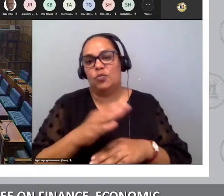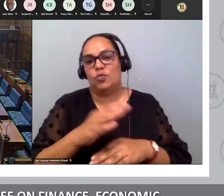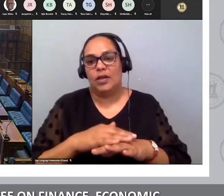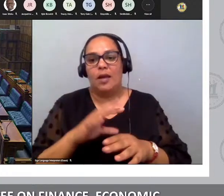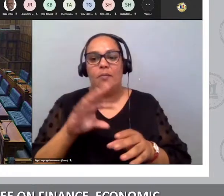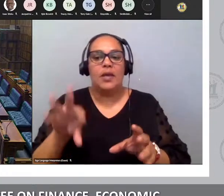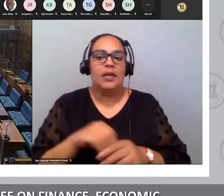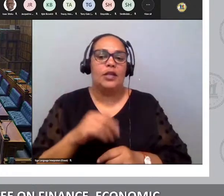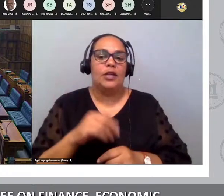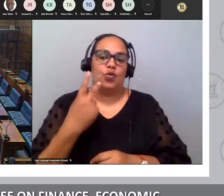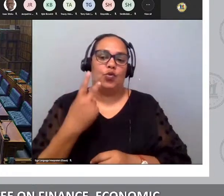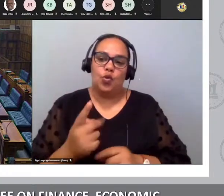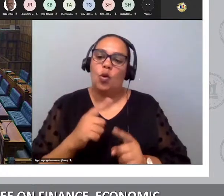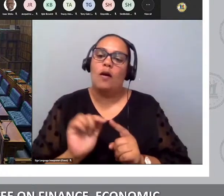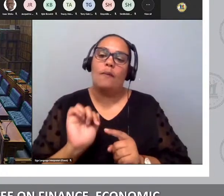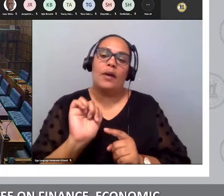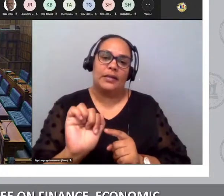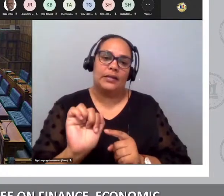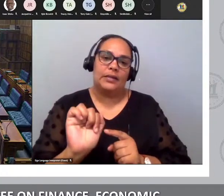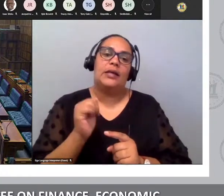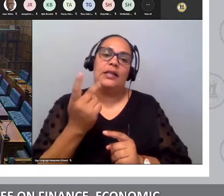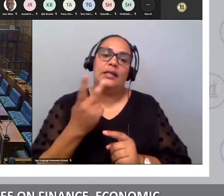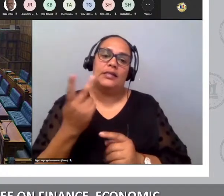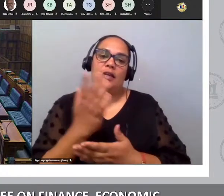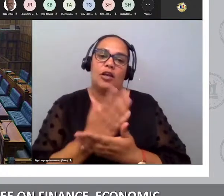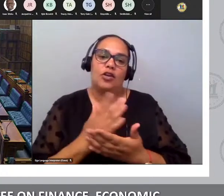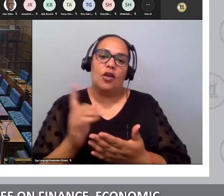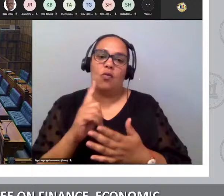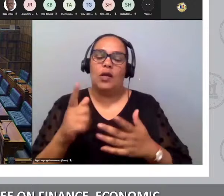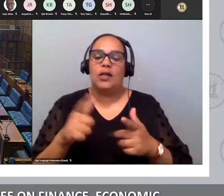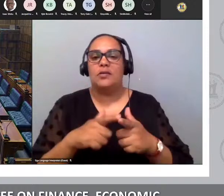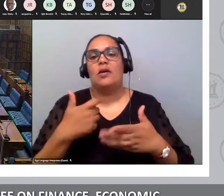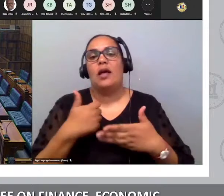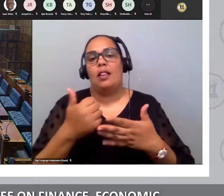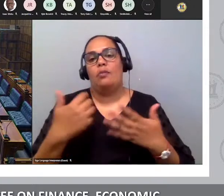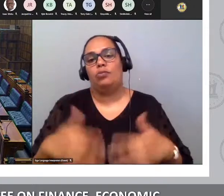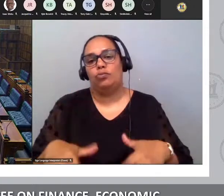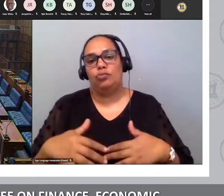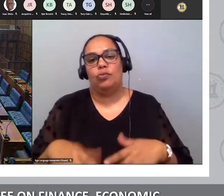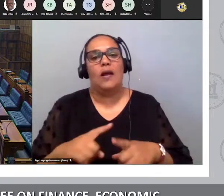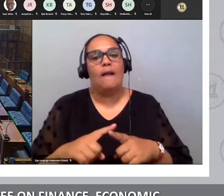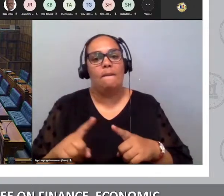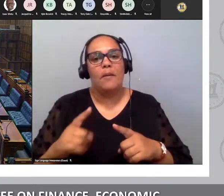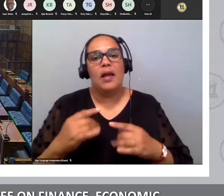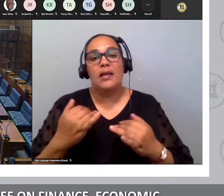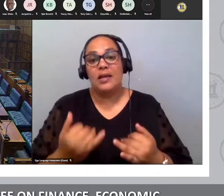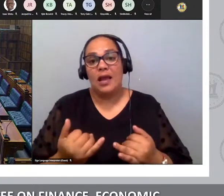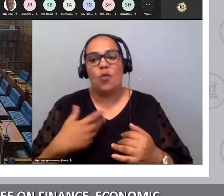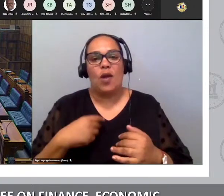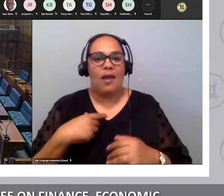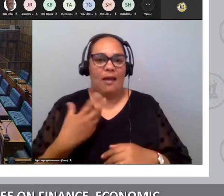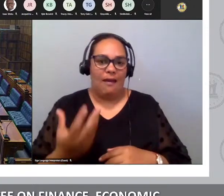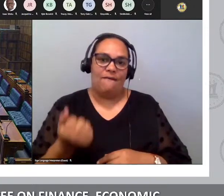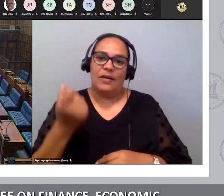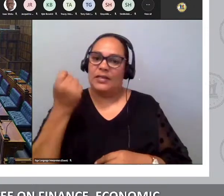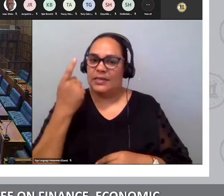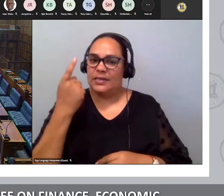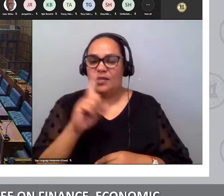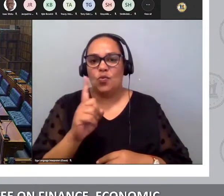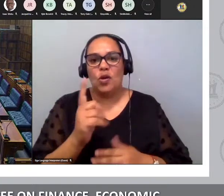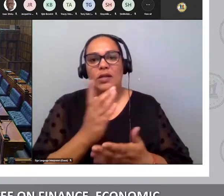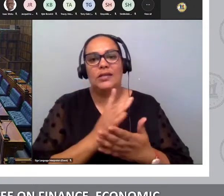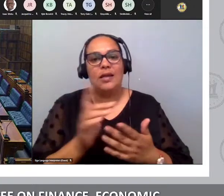in two the the first half and the second half was incredibly helpful so that we had the sense that